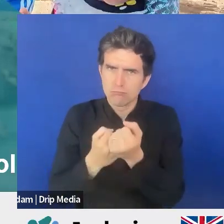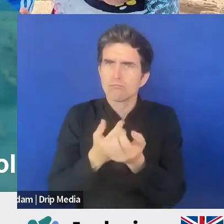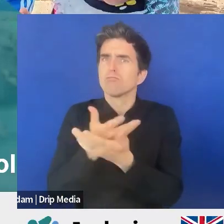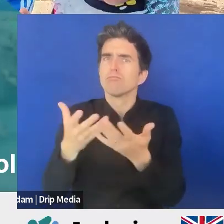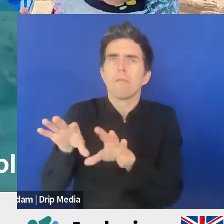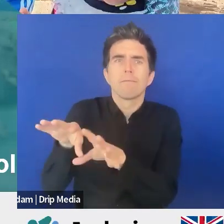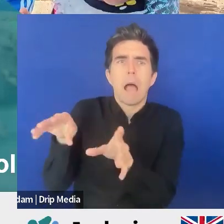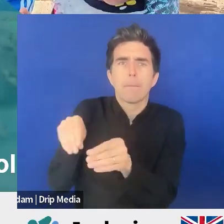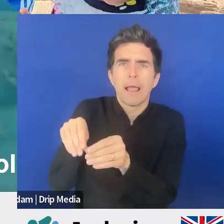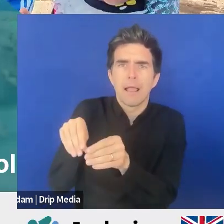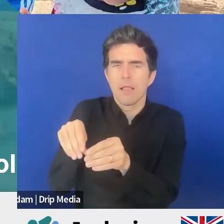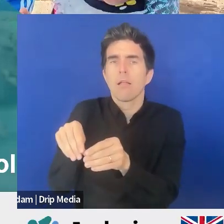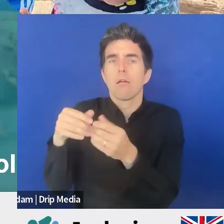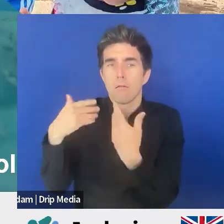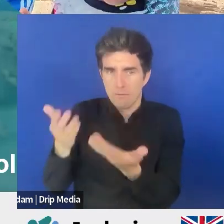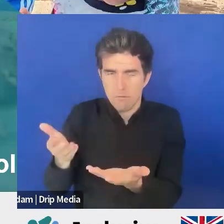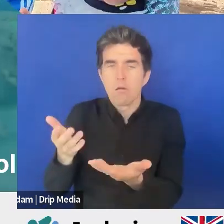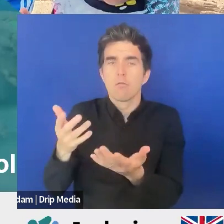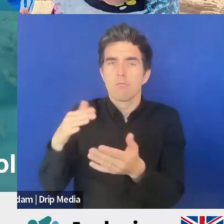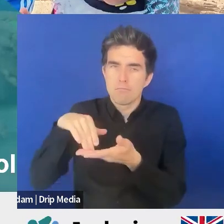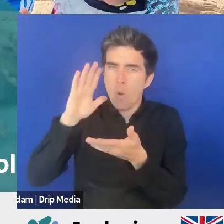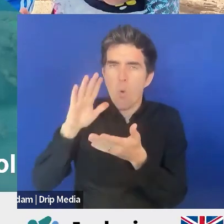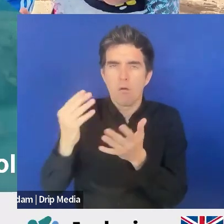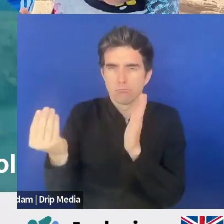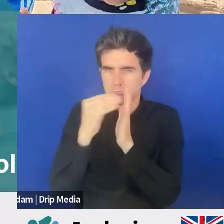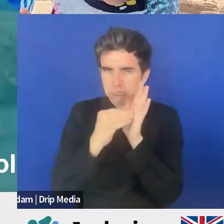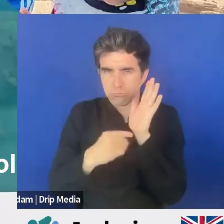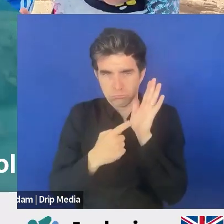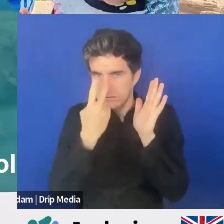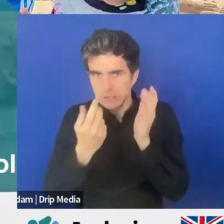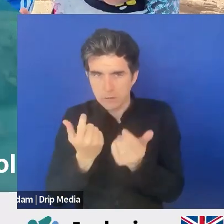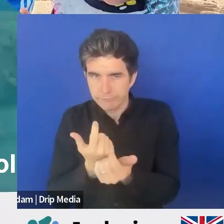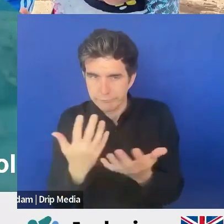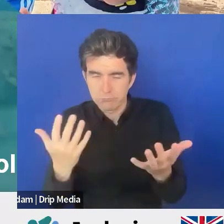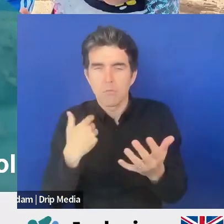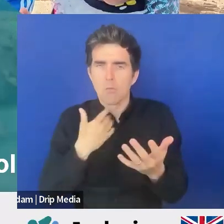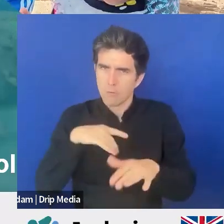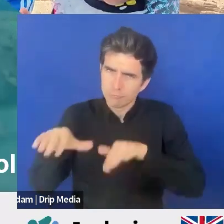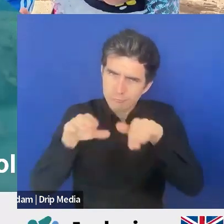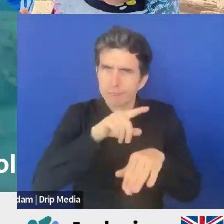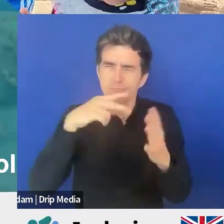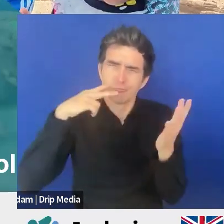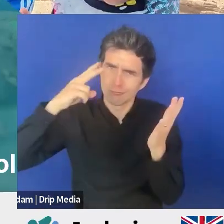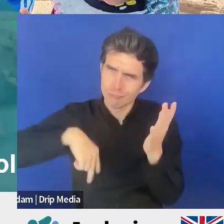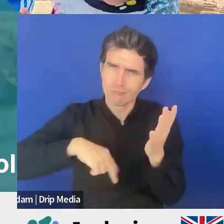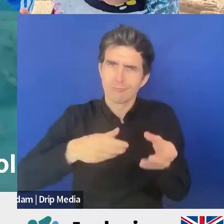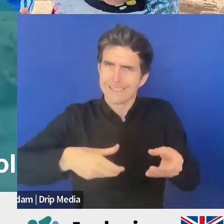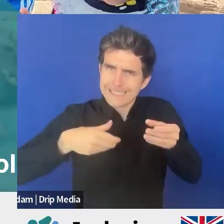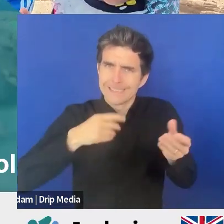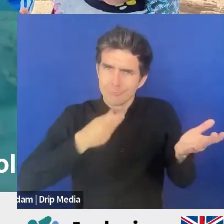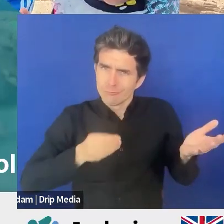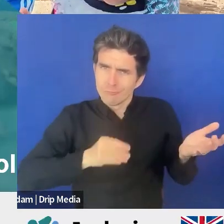can find the link on the screen. We will share it also later with this webinar.